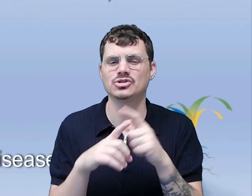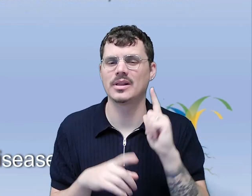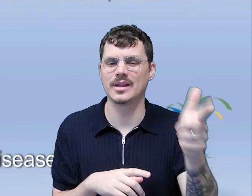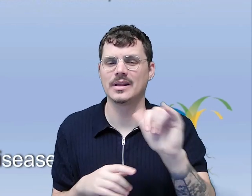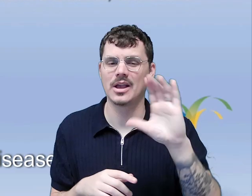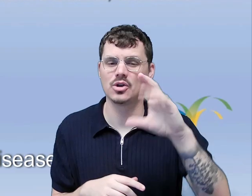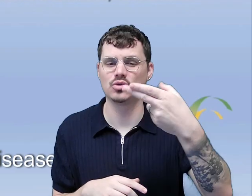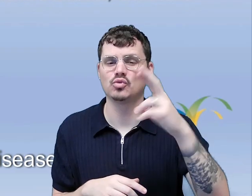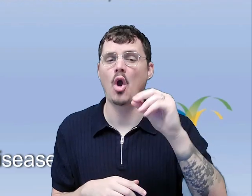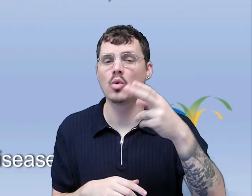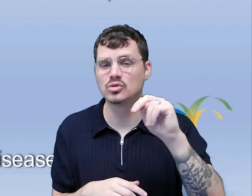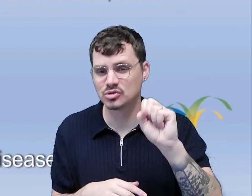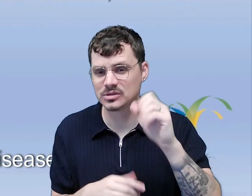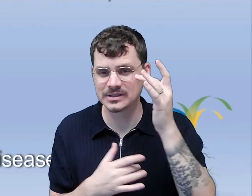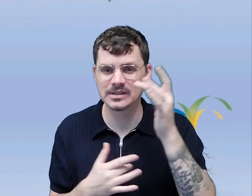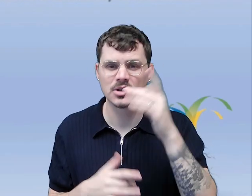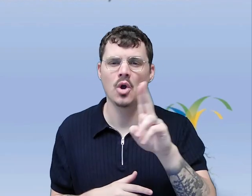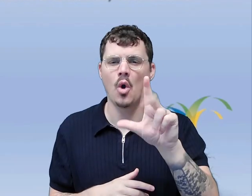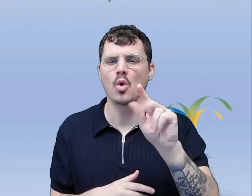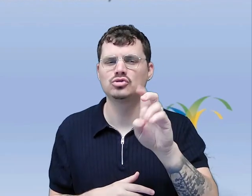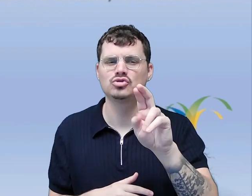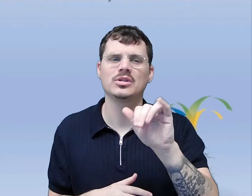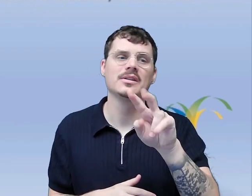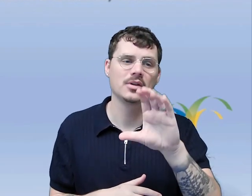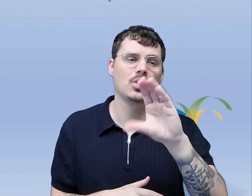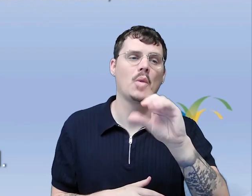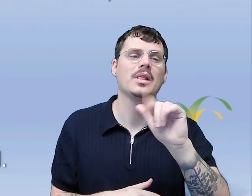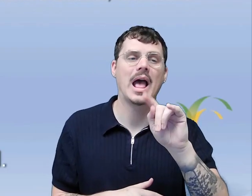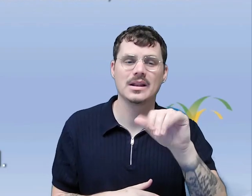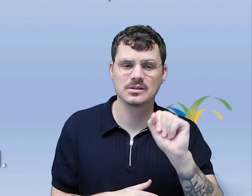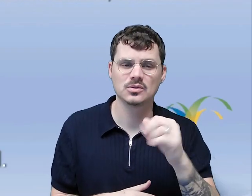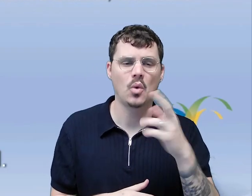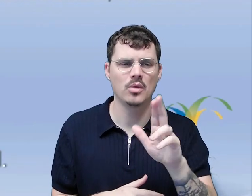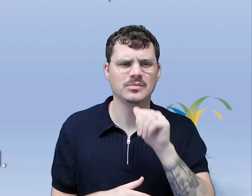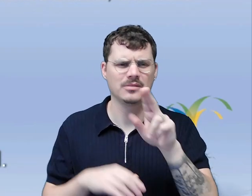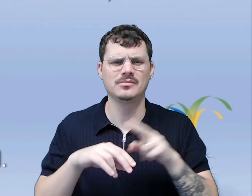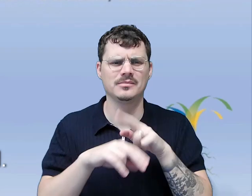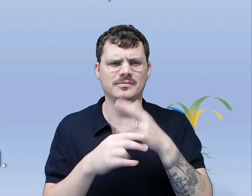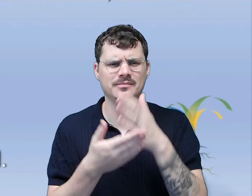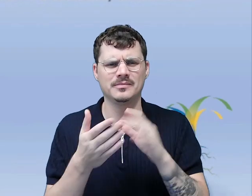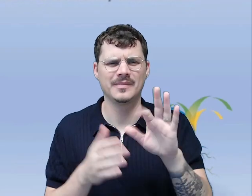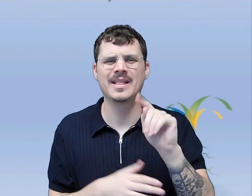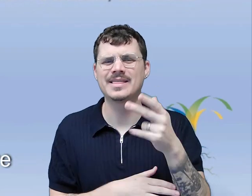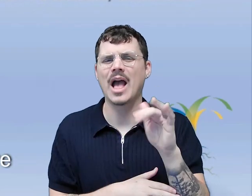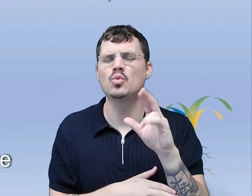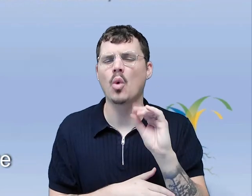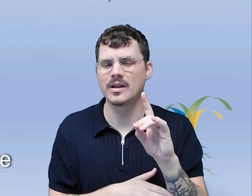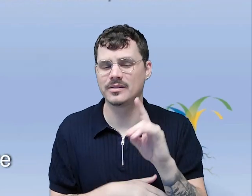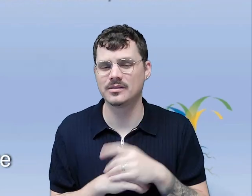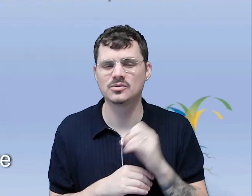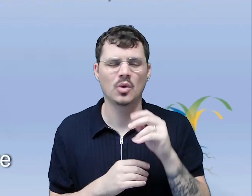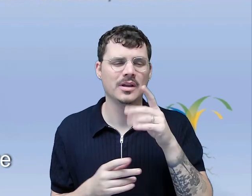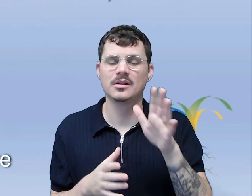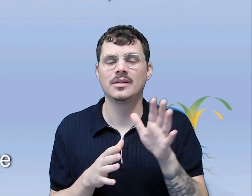certain complications later, like Crohn's disease or ulcerative colitis, and unusual forms of thyroid. So these are